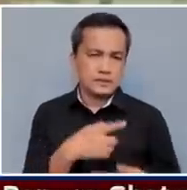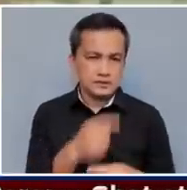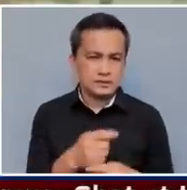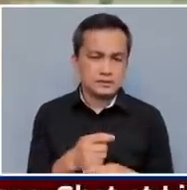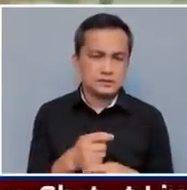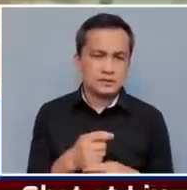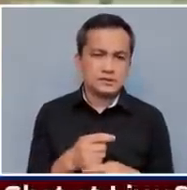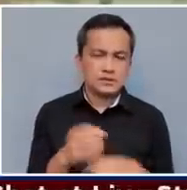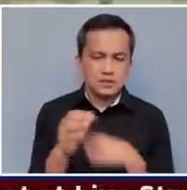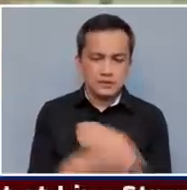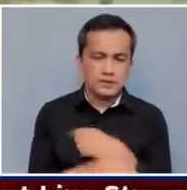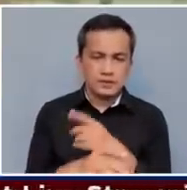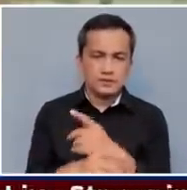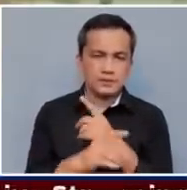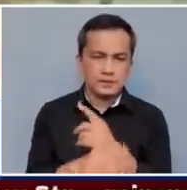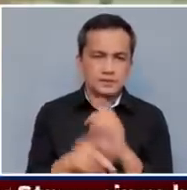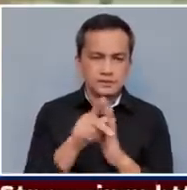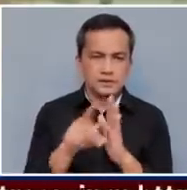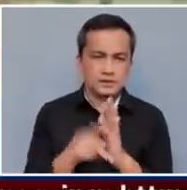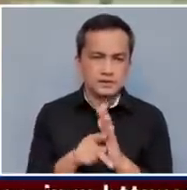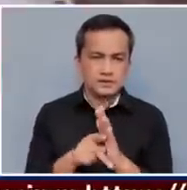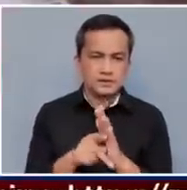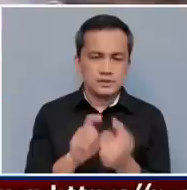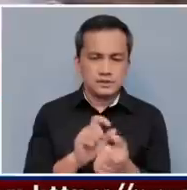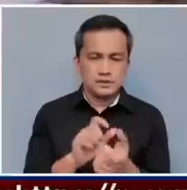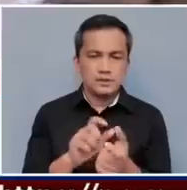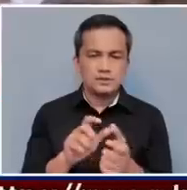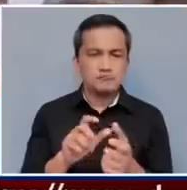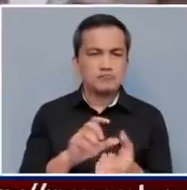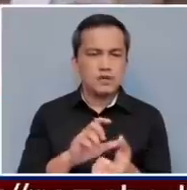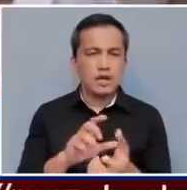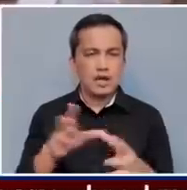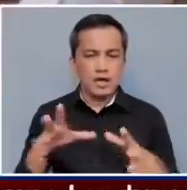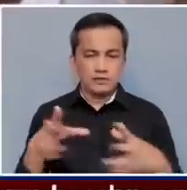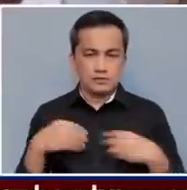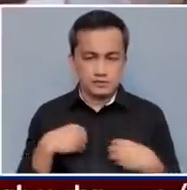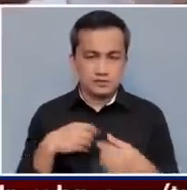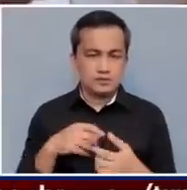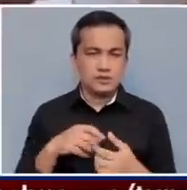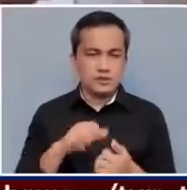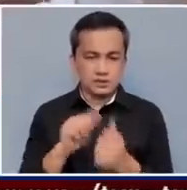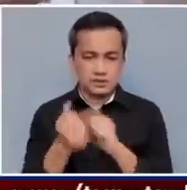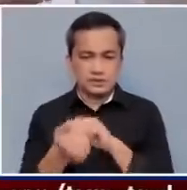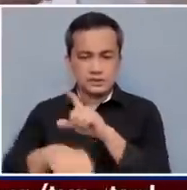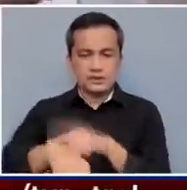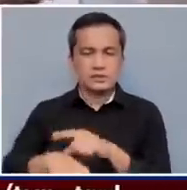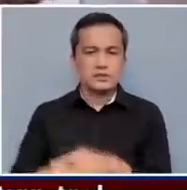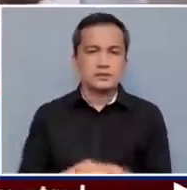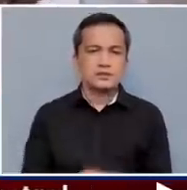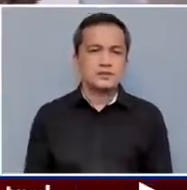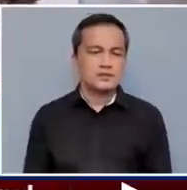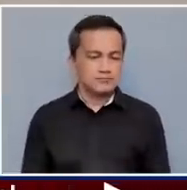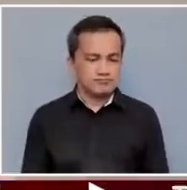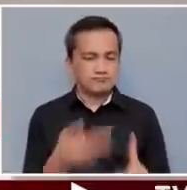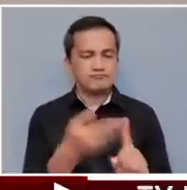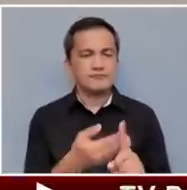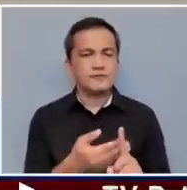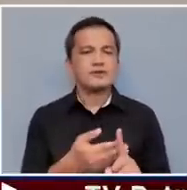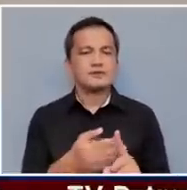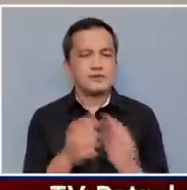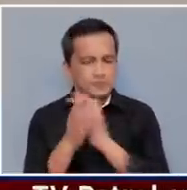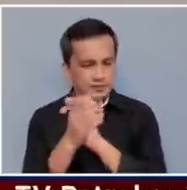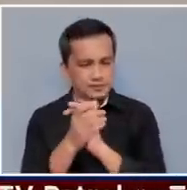defense policies should adapt to the changing times. Malugod na binati ng ilang senador ang pagtalaga kay Carlos